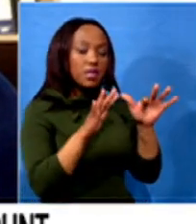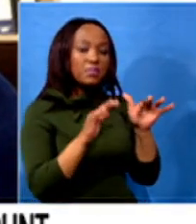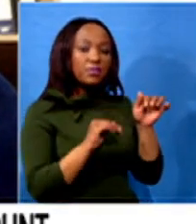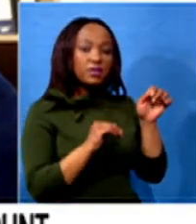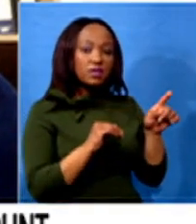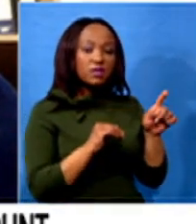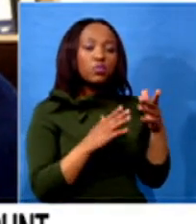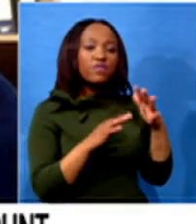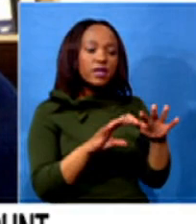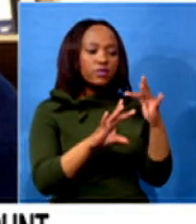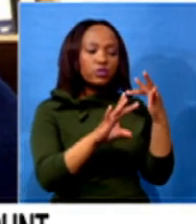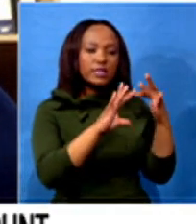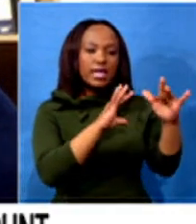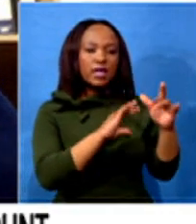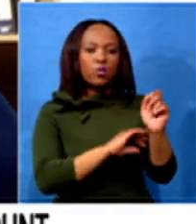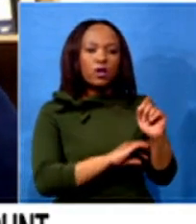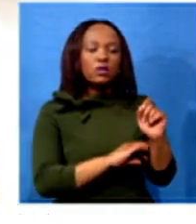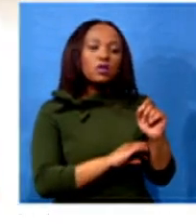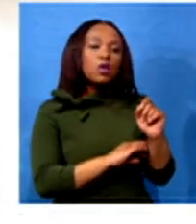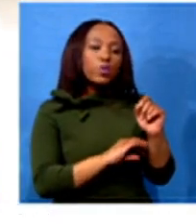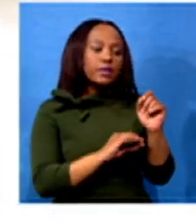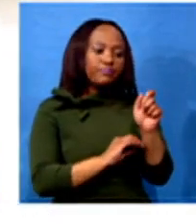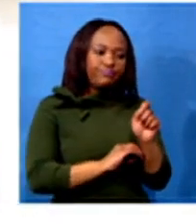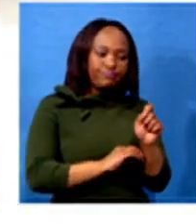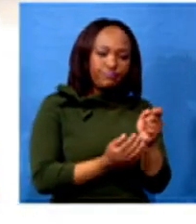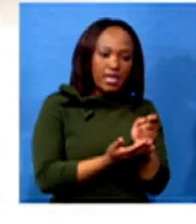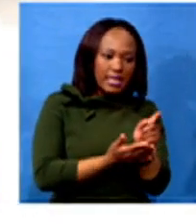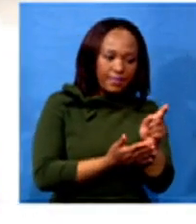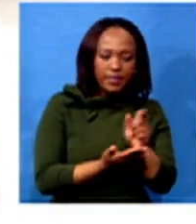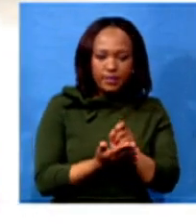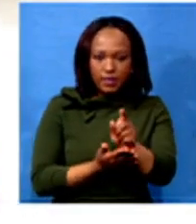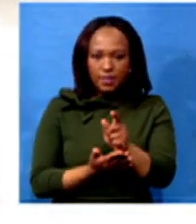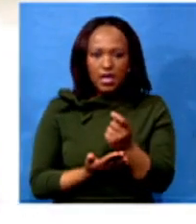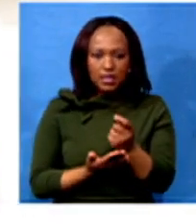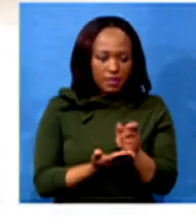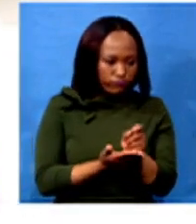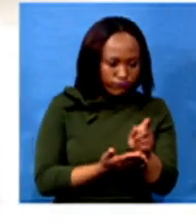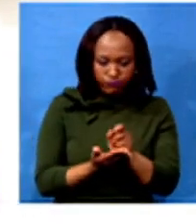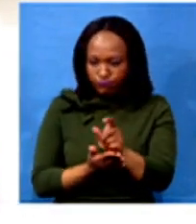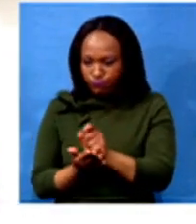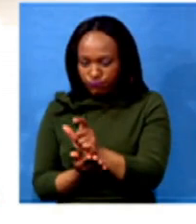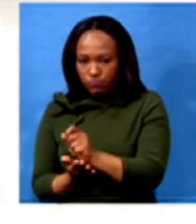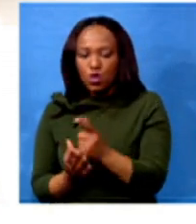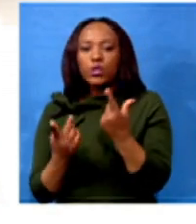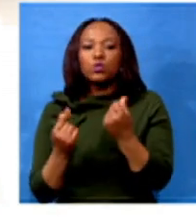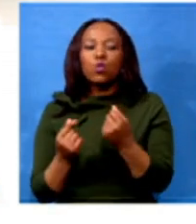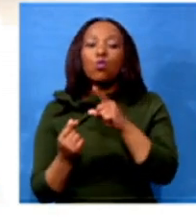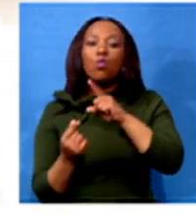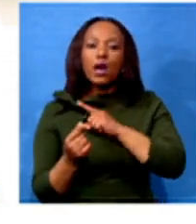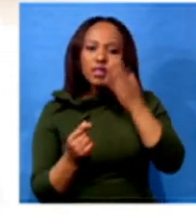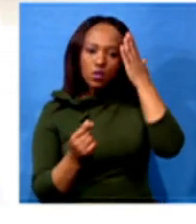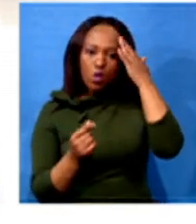an SMS for them to go to the post office. Why we do that is to make sure that the numbers are